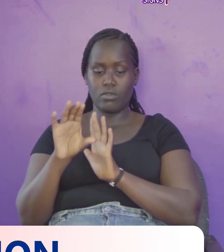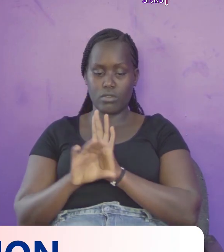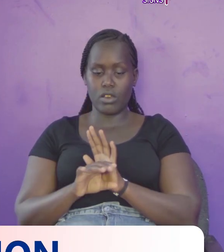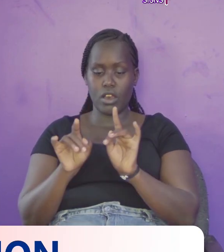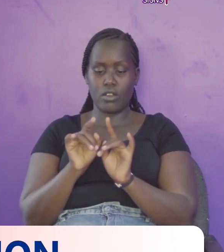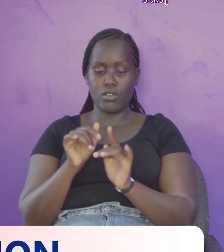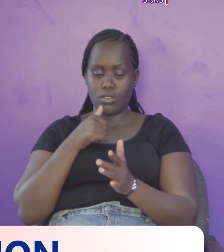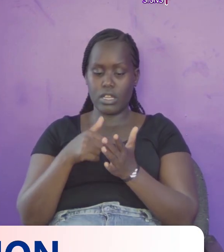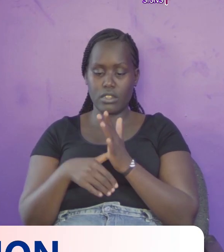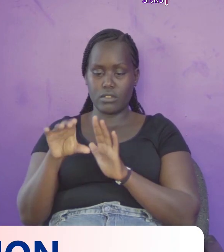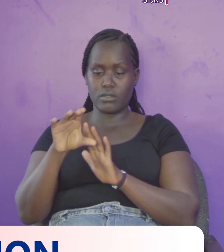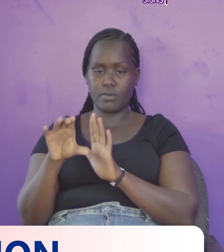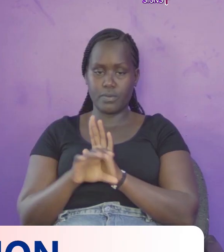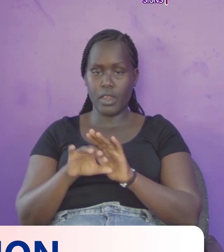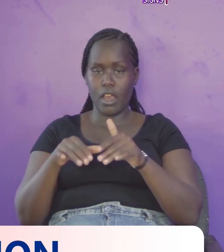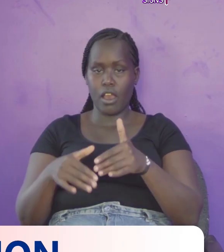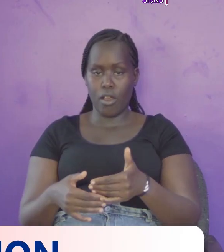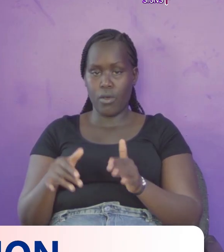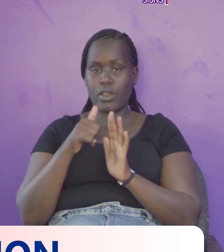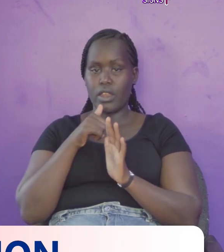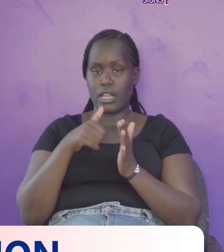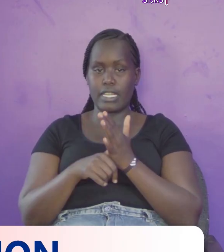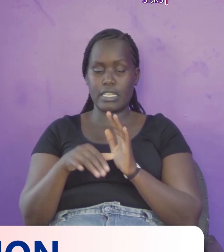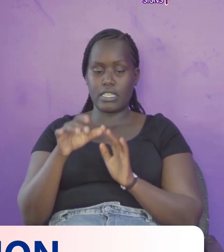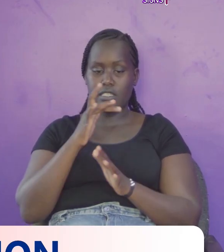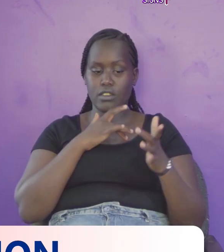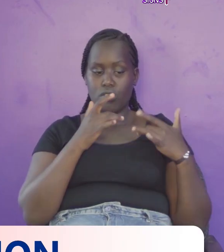letter of the constitution. As far as the letter is concerned,